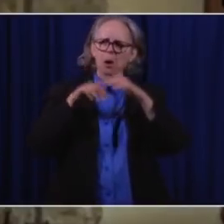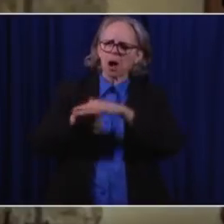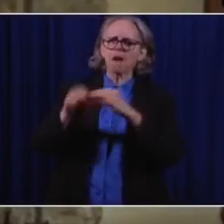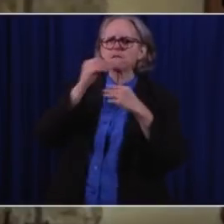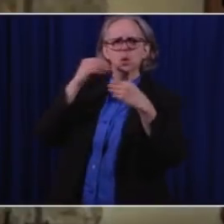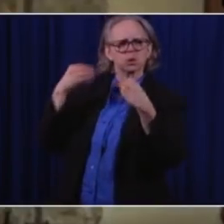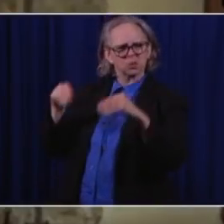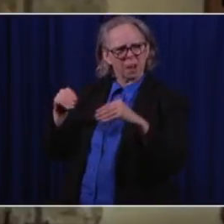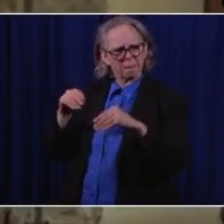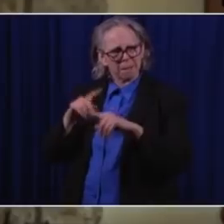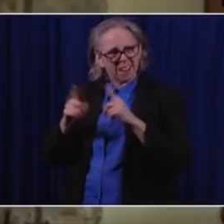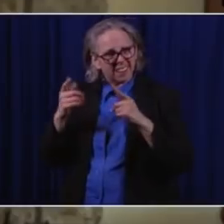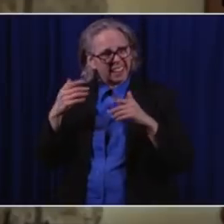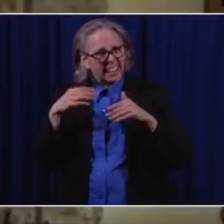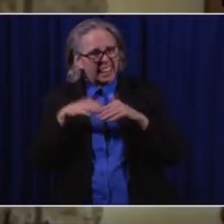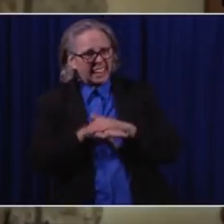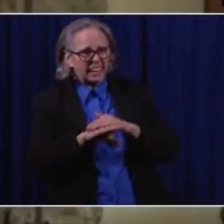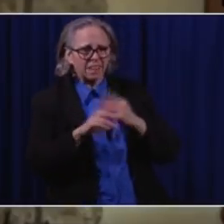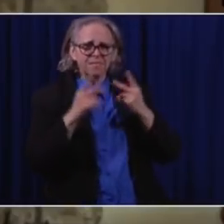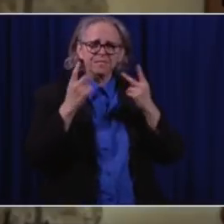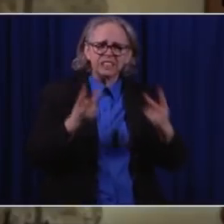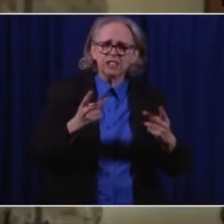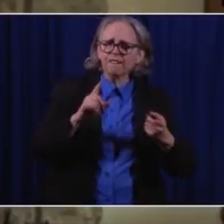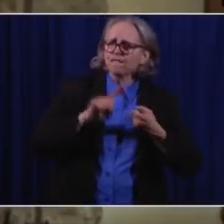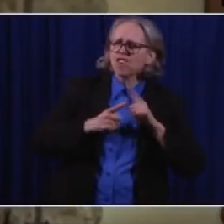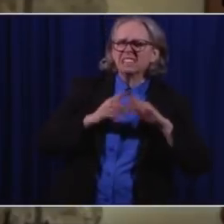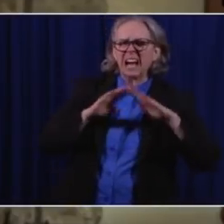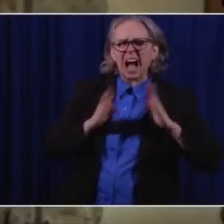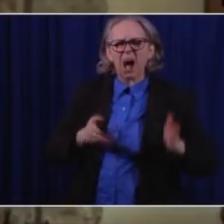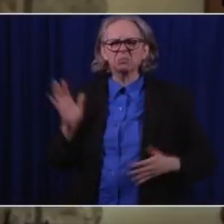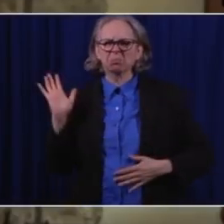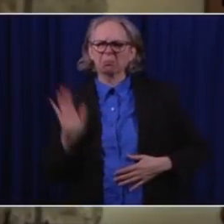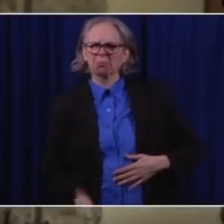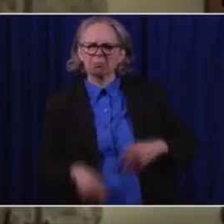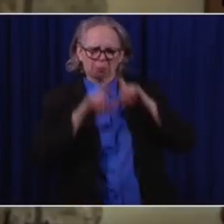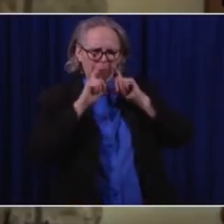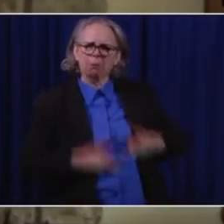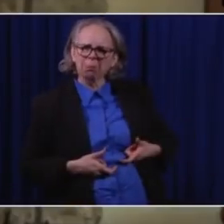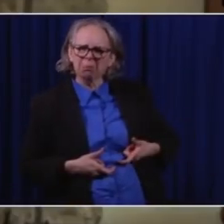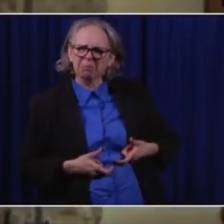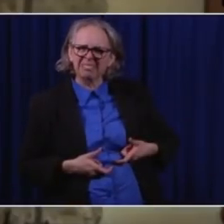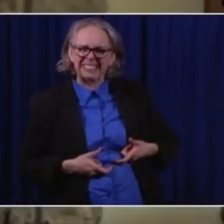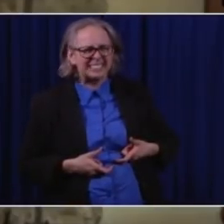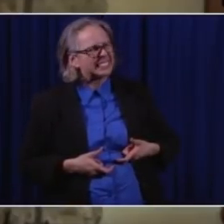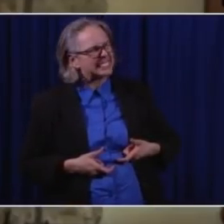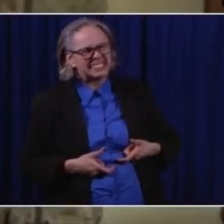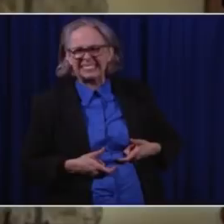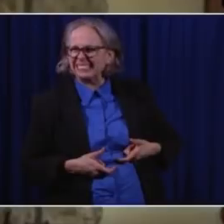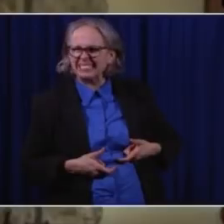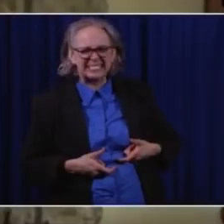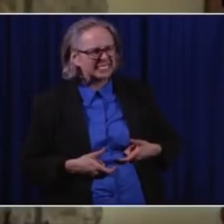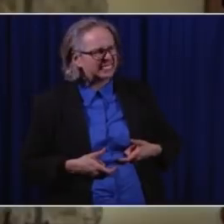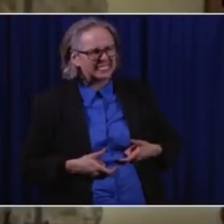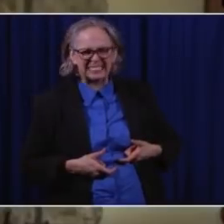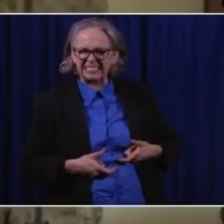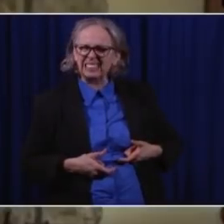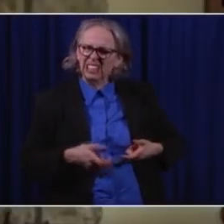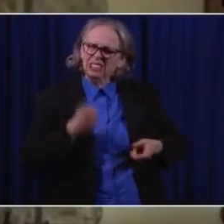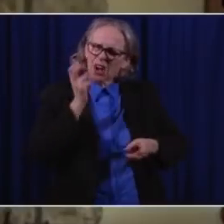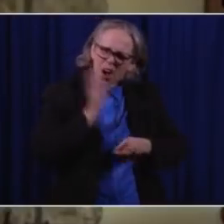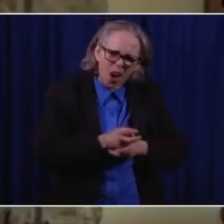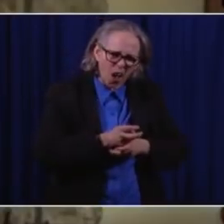in their household, they don't wear a mask. It's human nature, but we have to understand